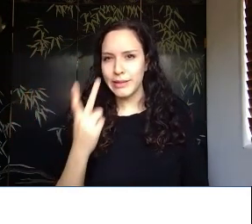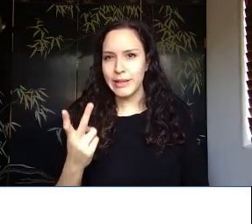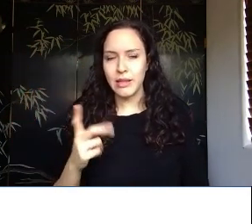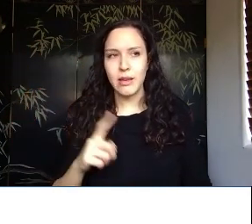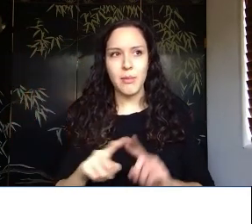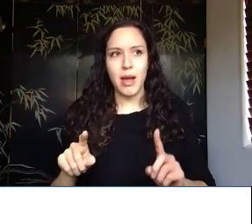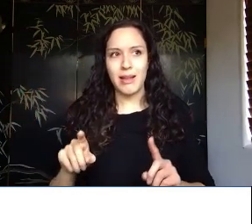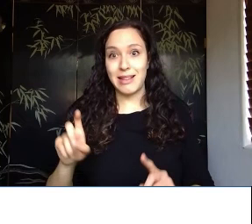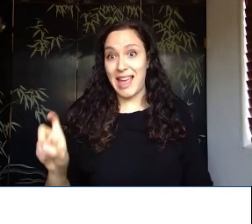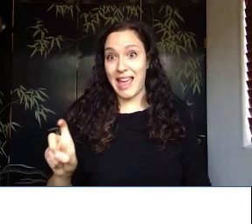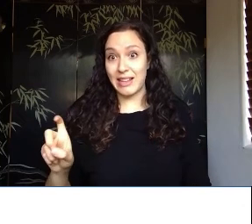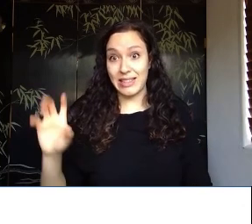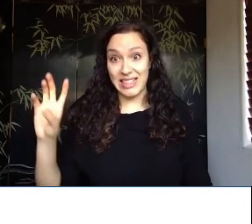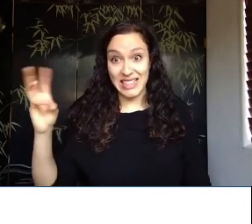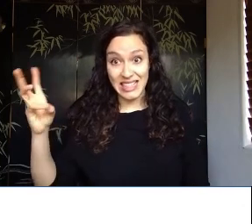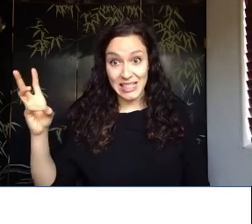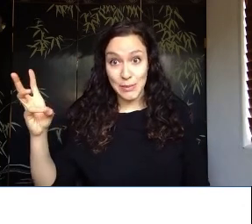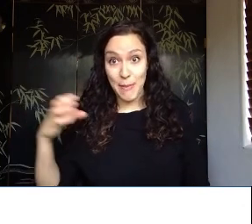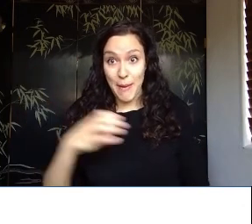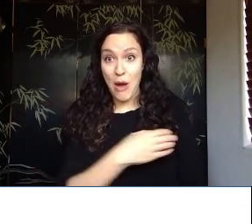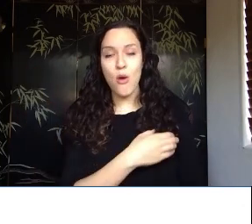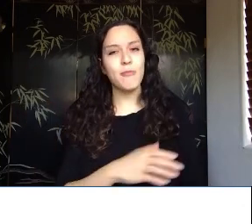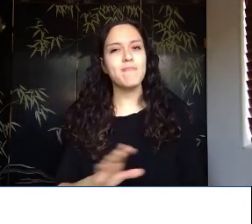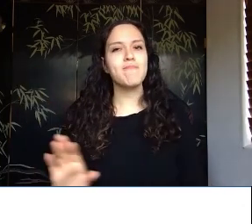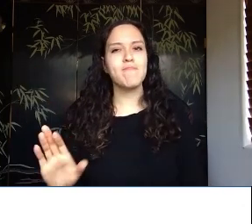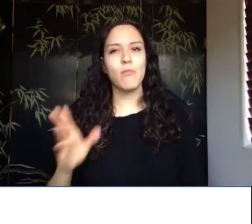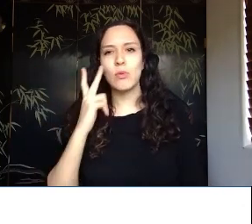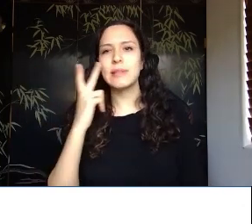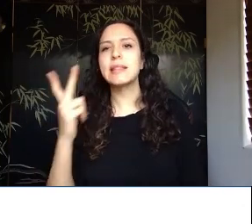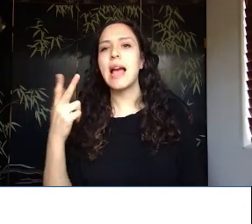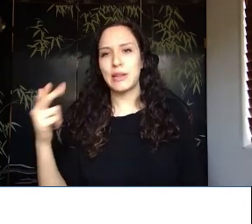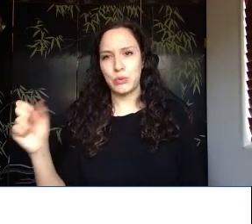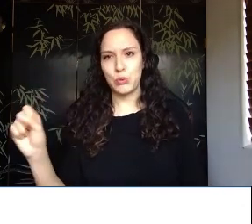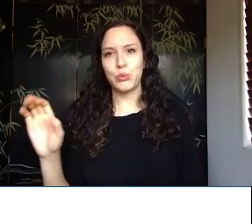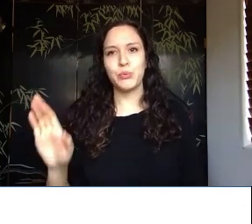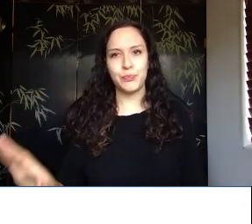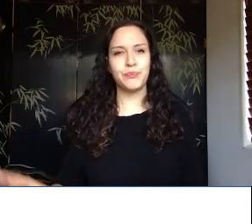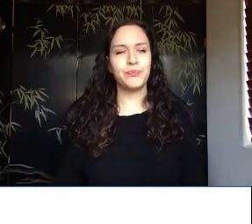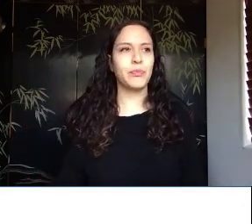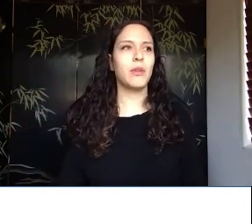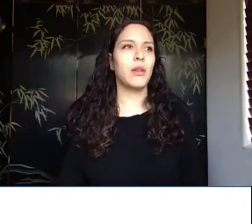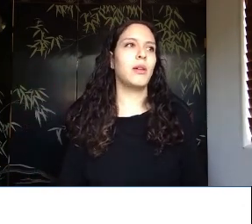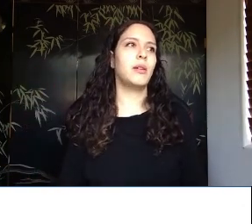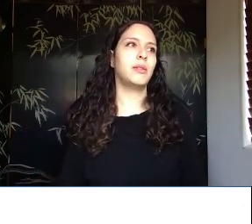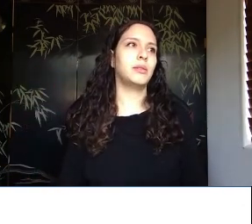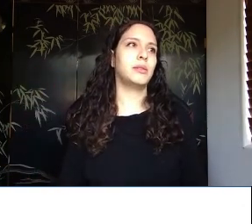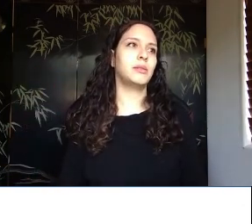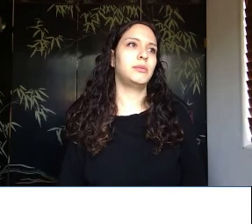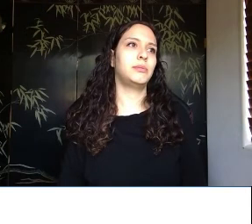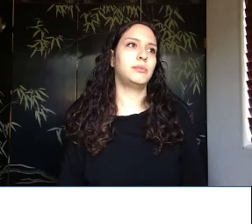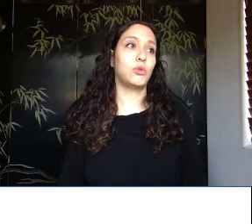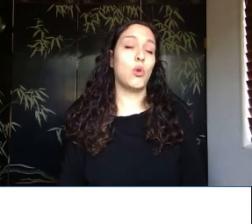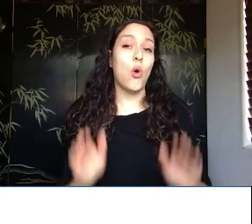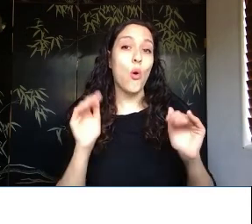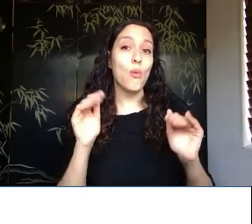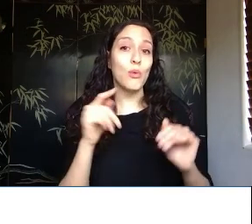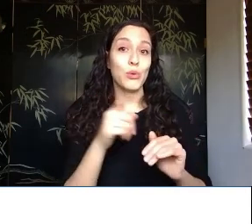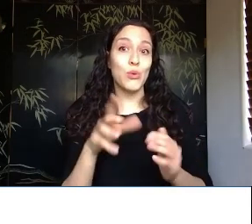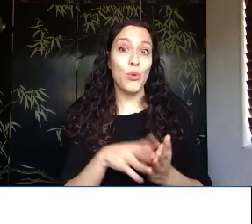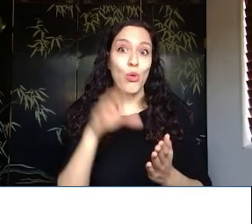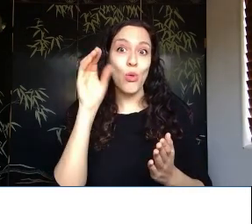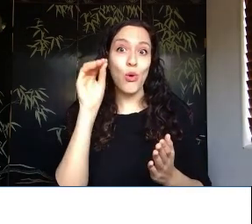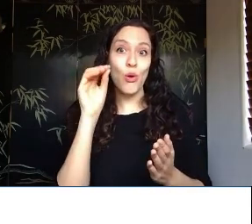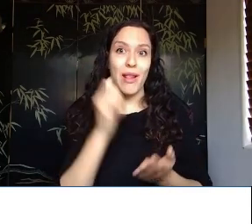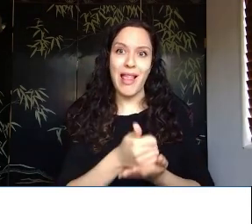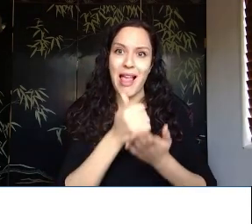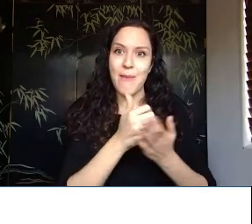the to the 6th power. You'll see that in high school. Okay, so hopefully with learning the trick, you should